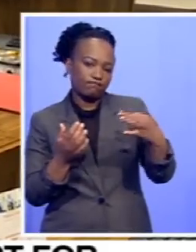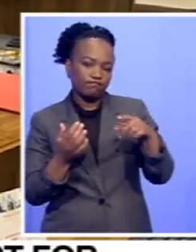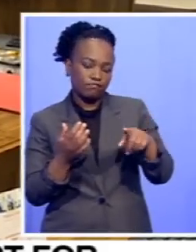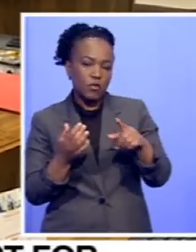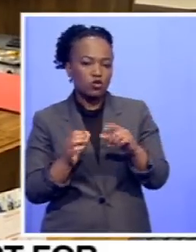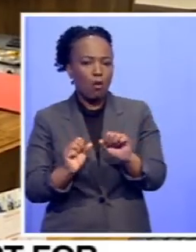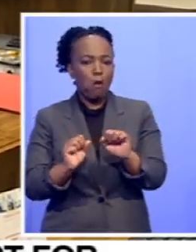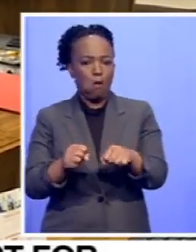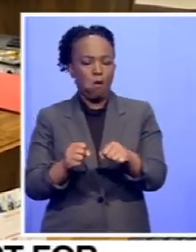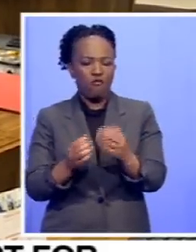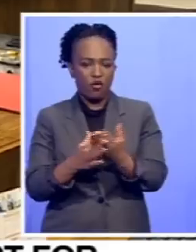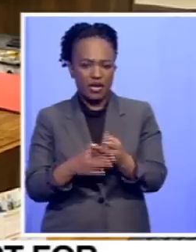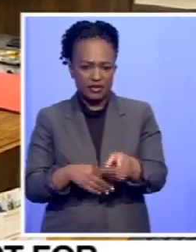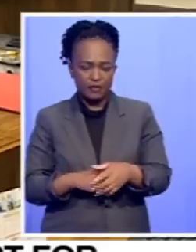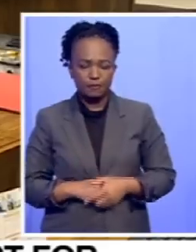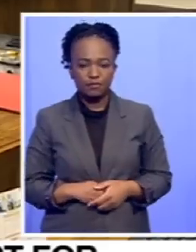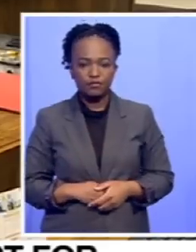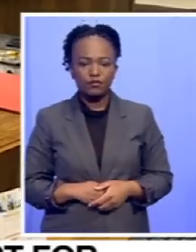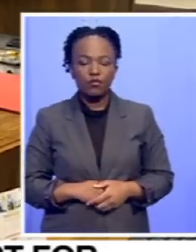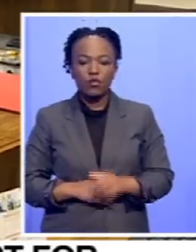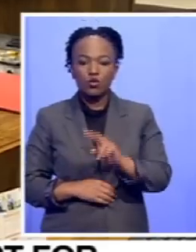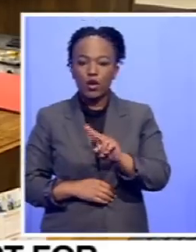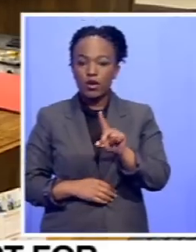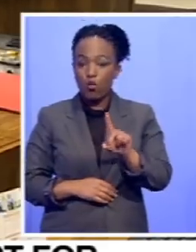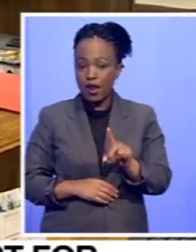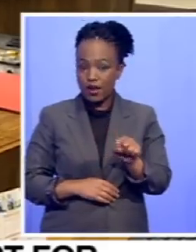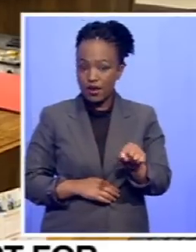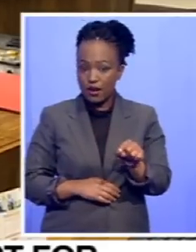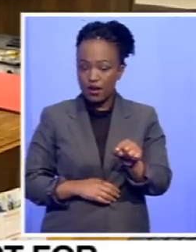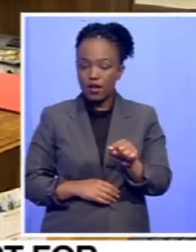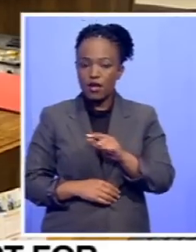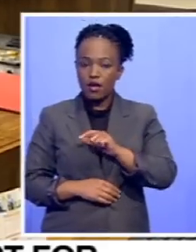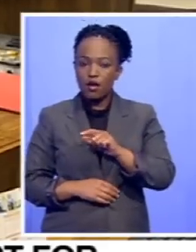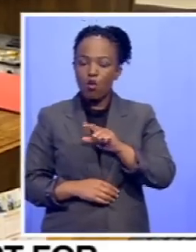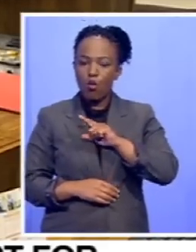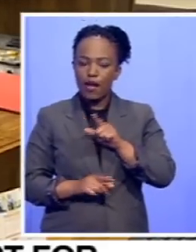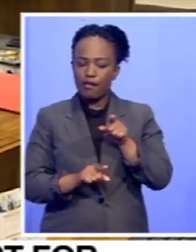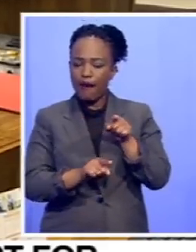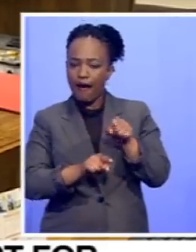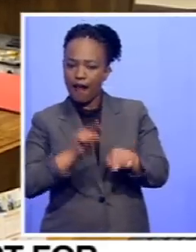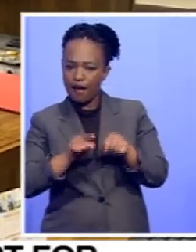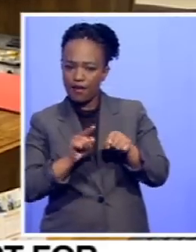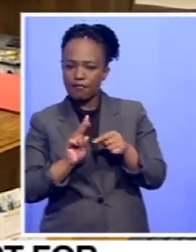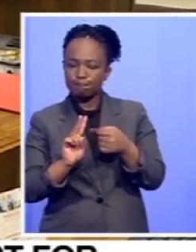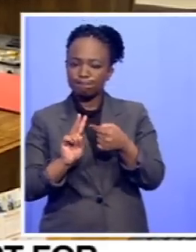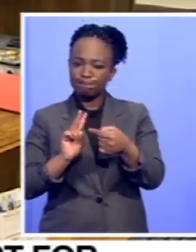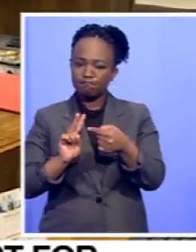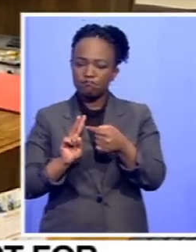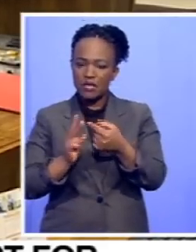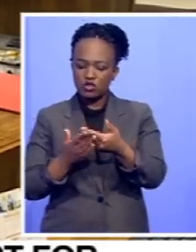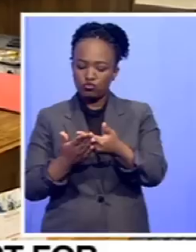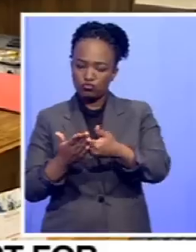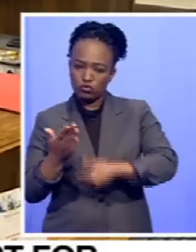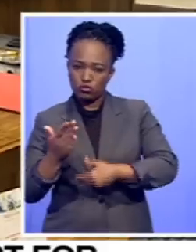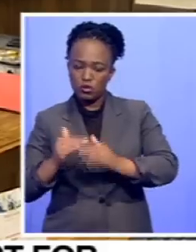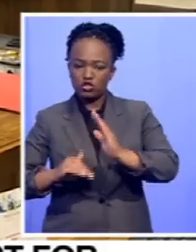granted. 21. In order to apply this test, regard must be had to the allegations levelled against the accused in the charge sheet.